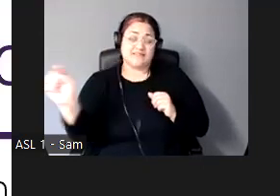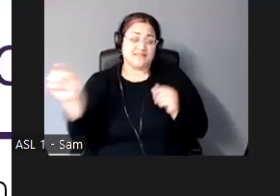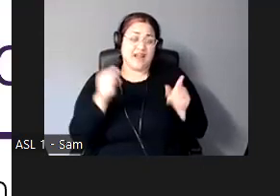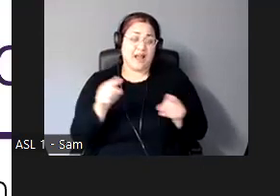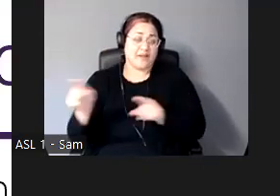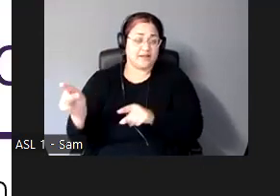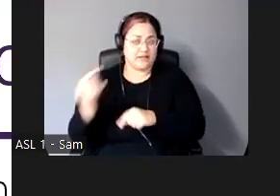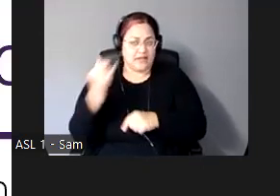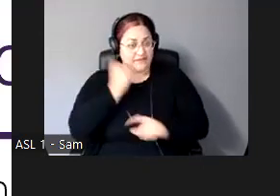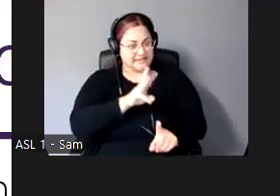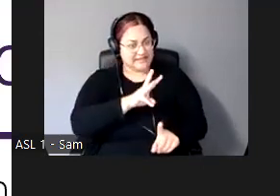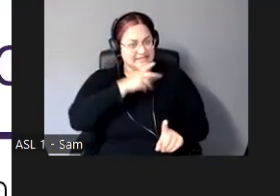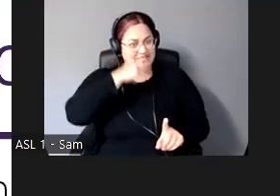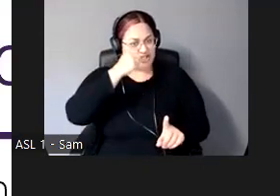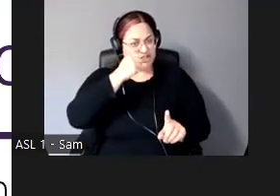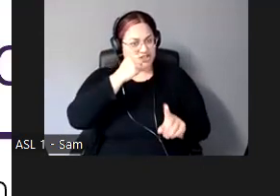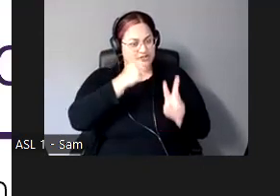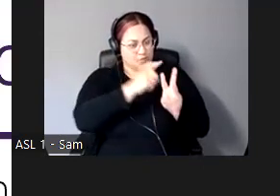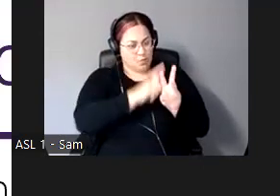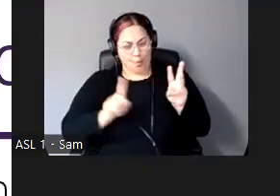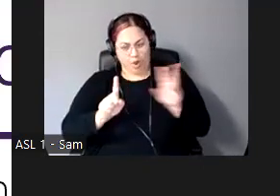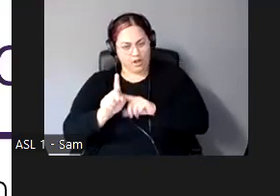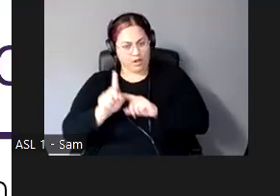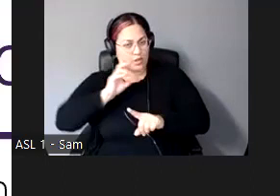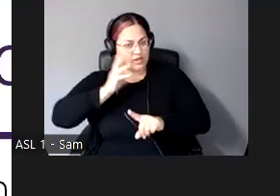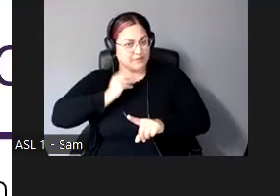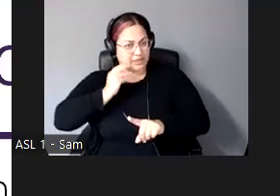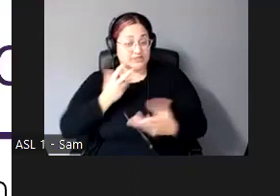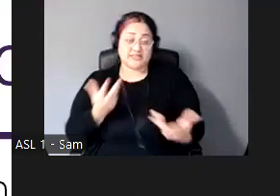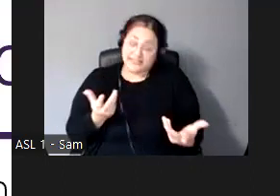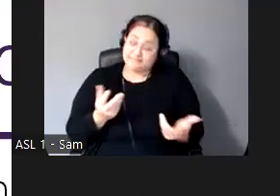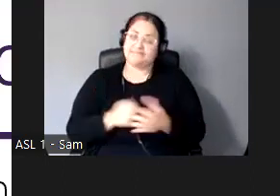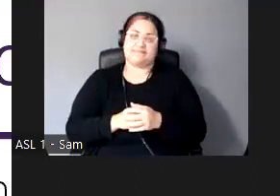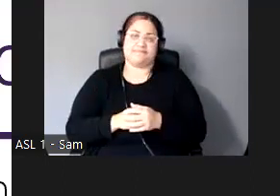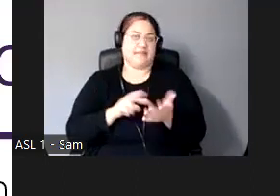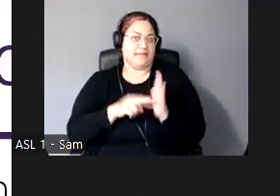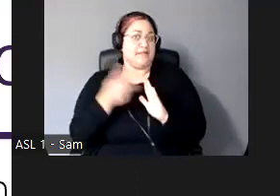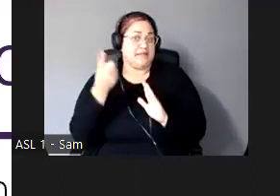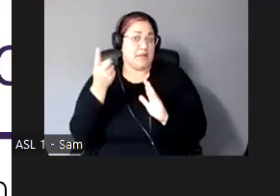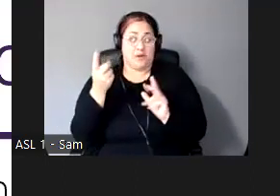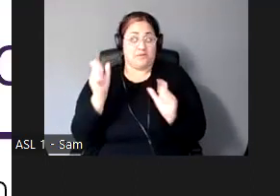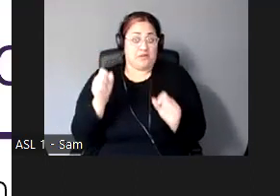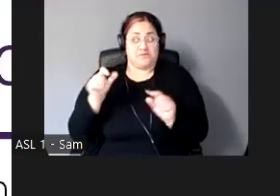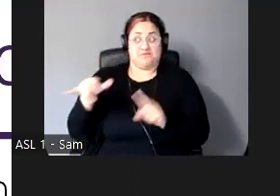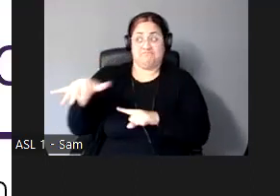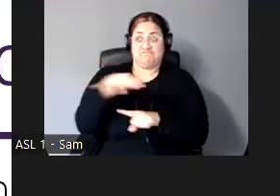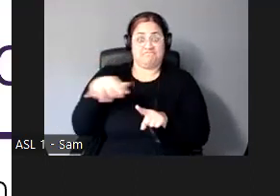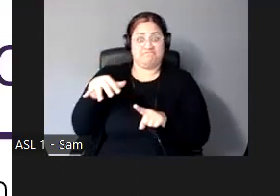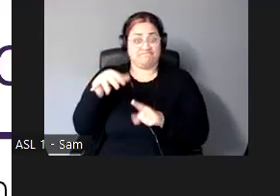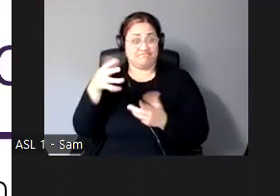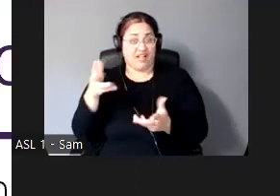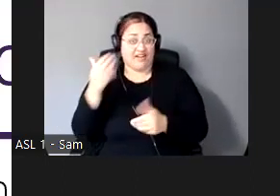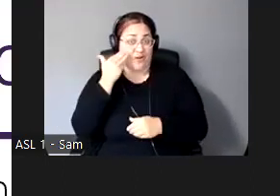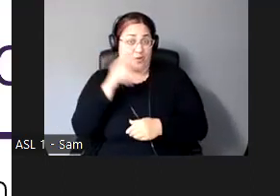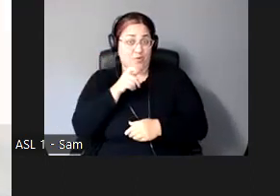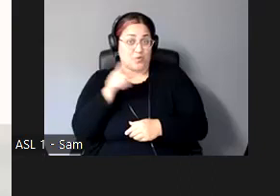1 in 6 older adults experience this. In fact, it may be someone that that you know or in your community that may be